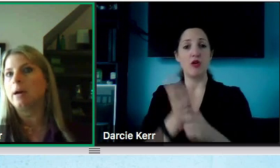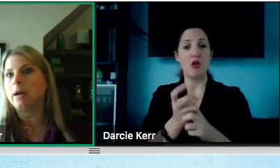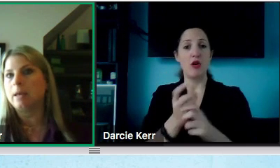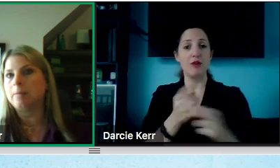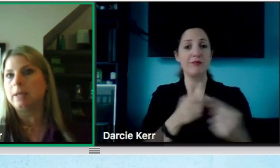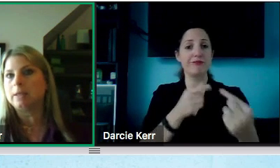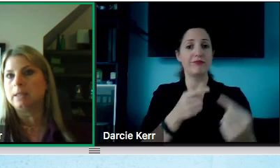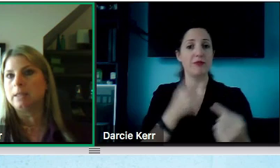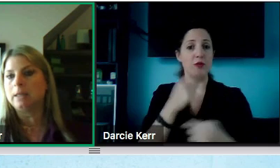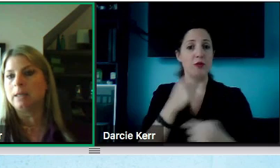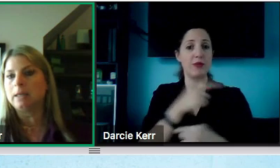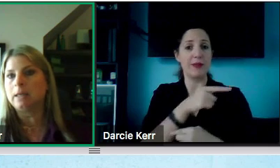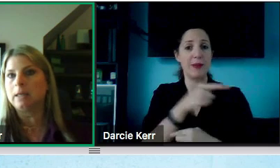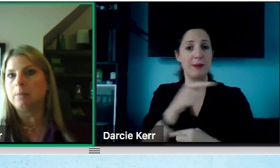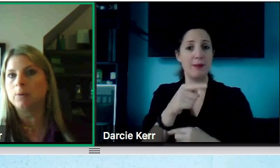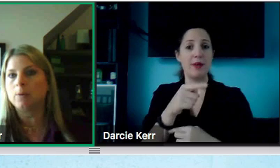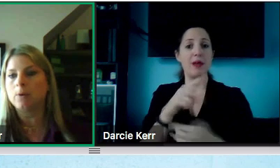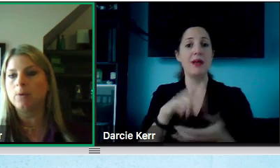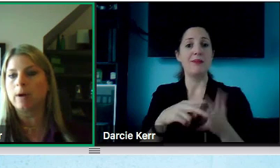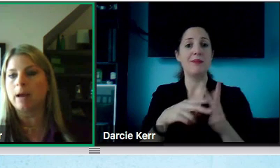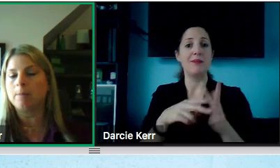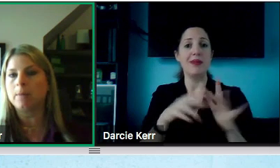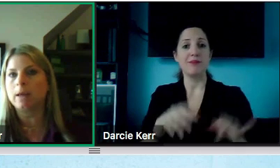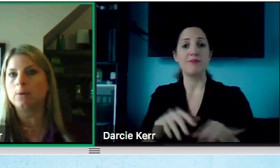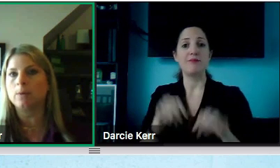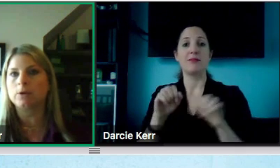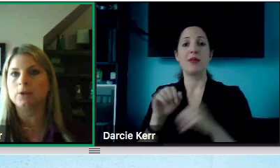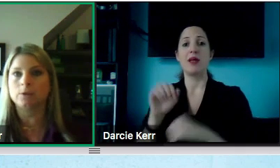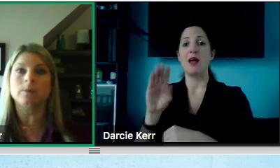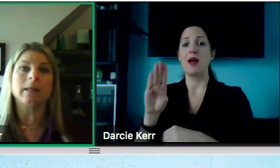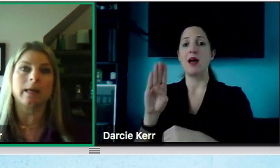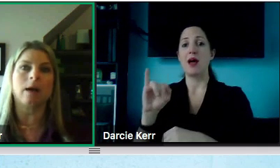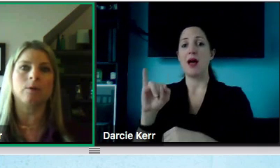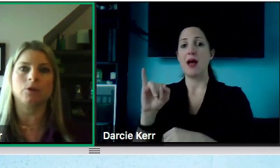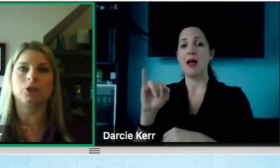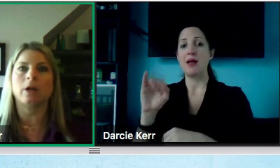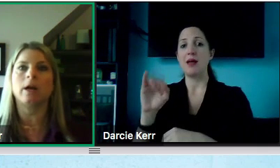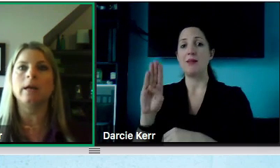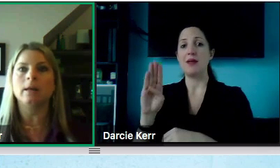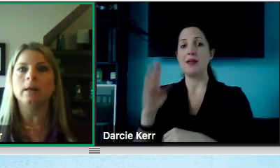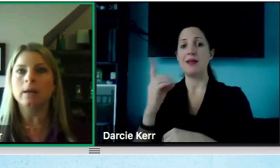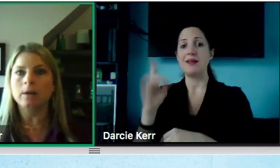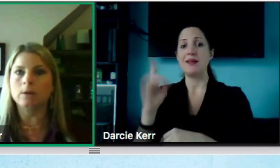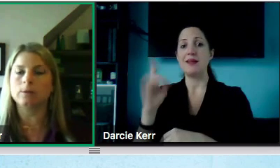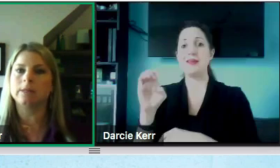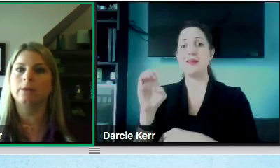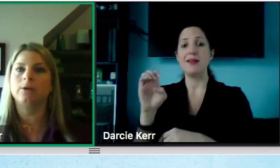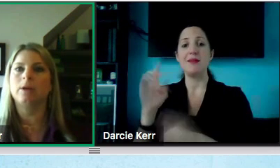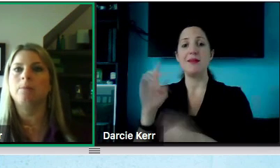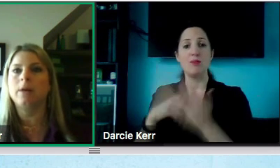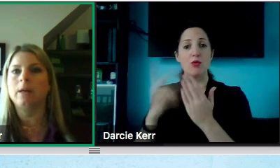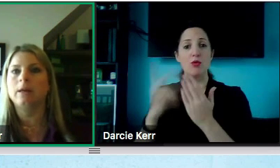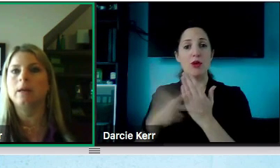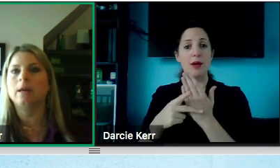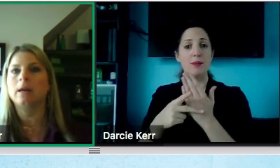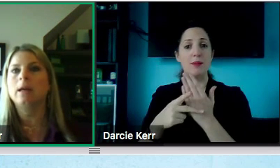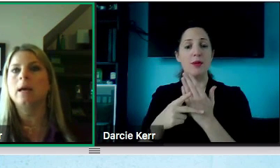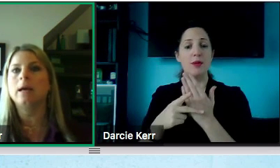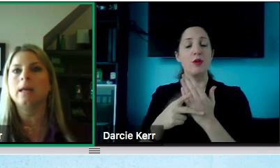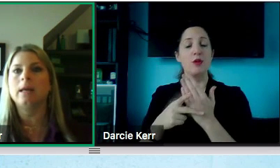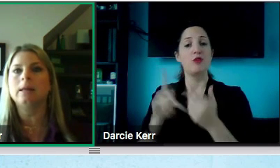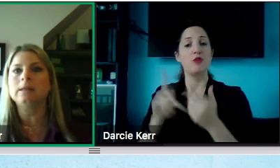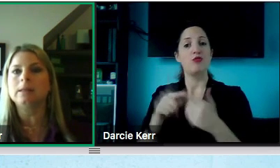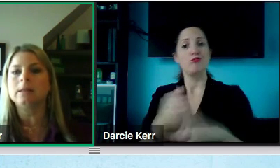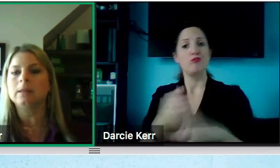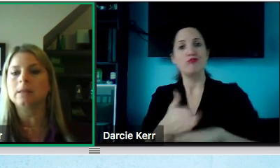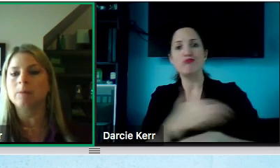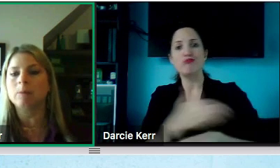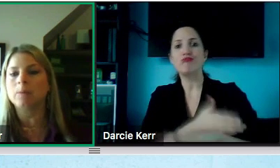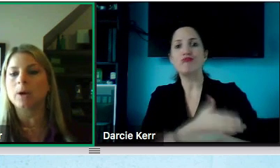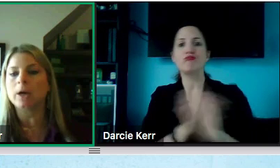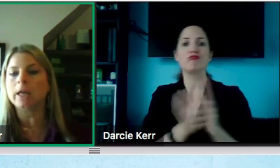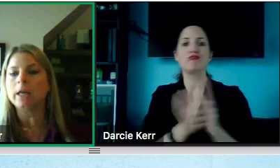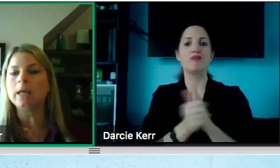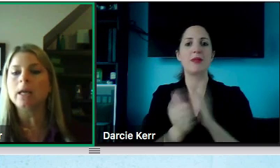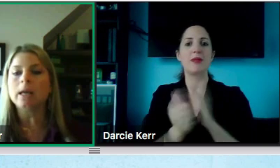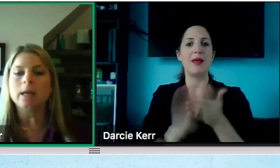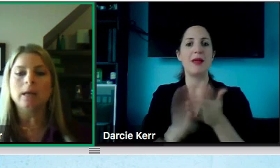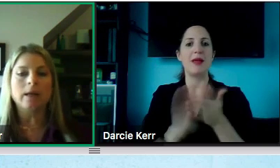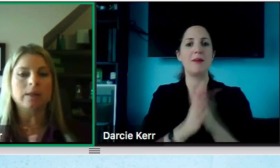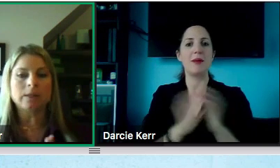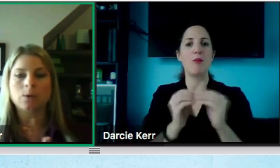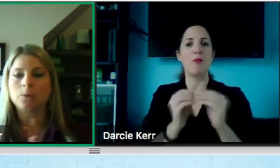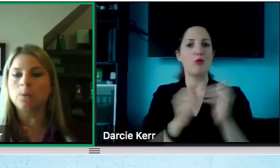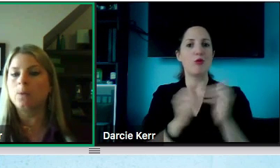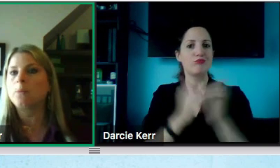up the IBDE program in order to really outshine those that they're competing against in the labor